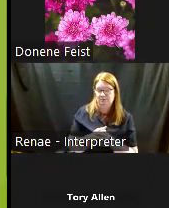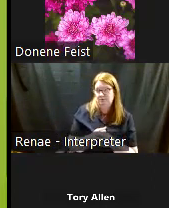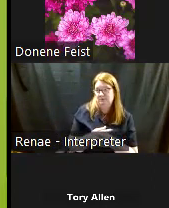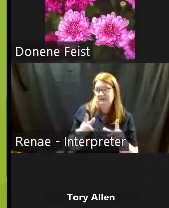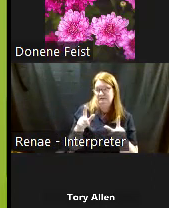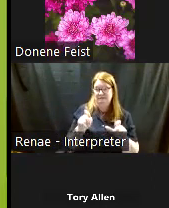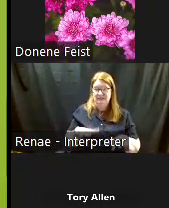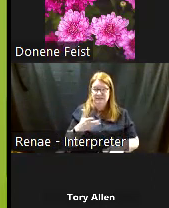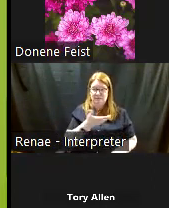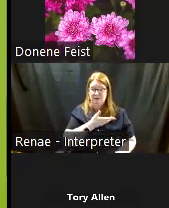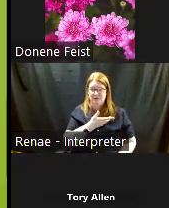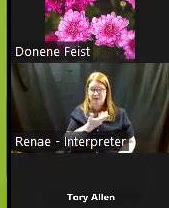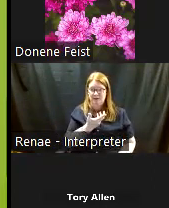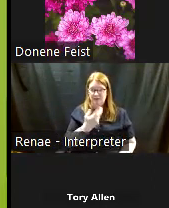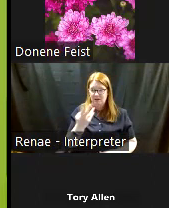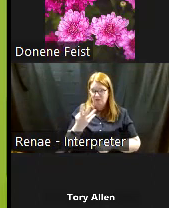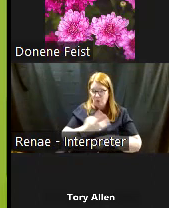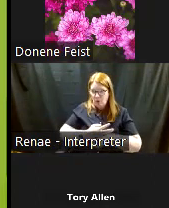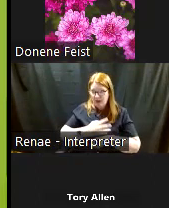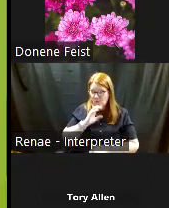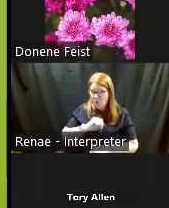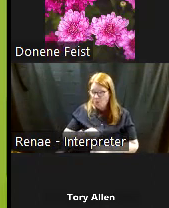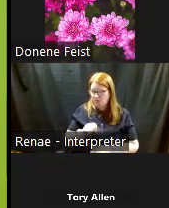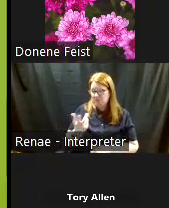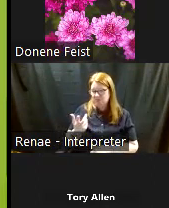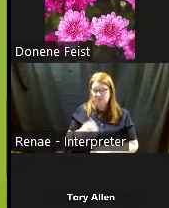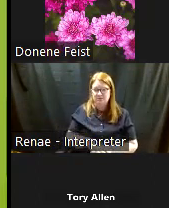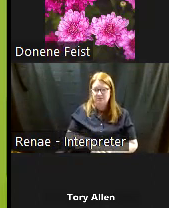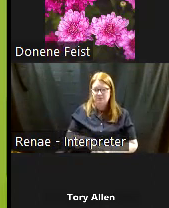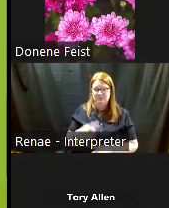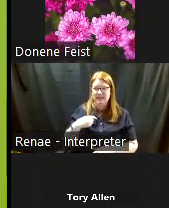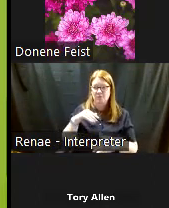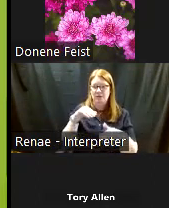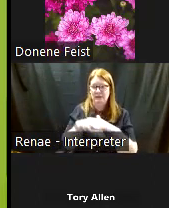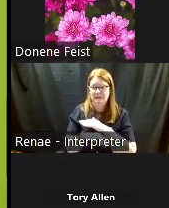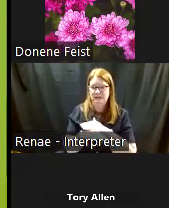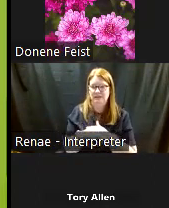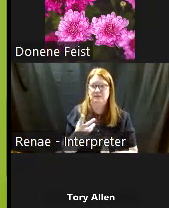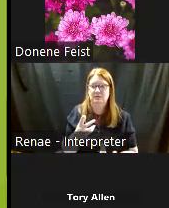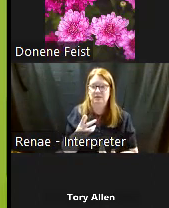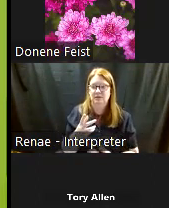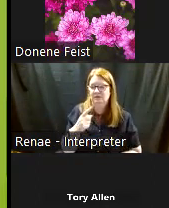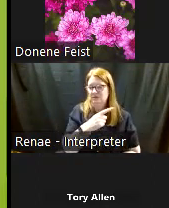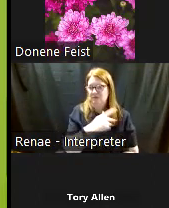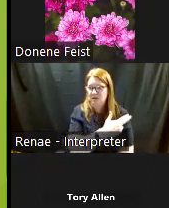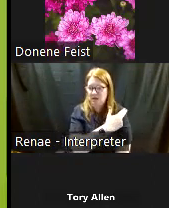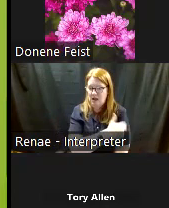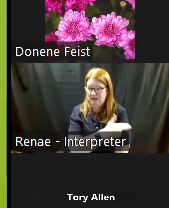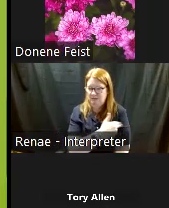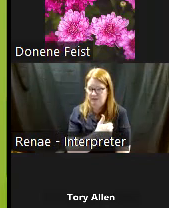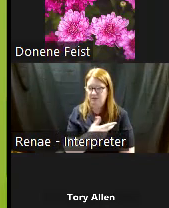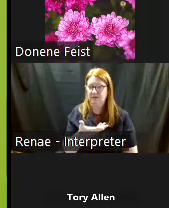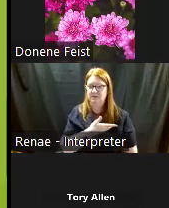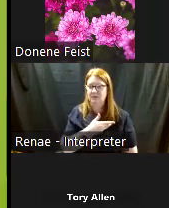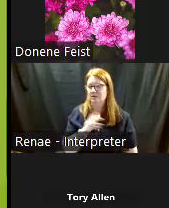tested a baby was, I want to say 4 days old. I had went into the up into the hospital. Baby was in